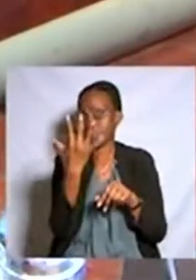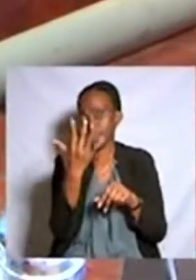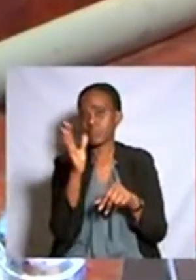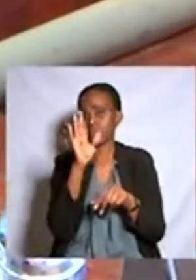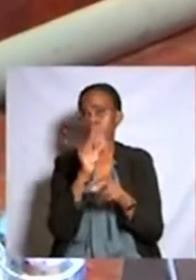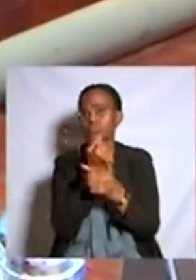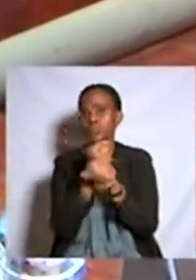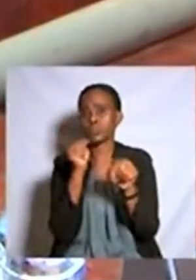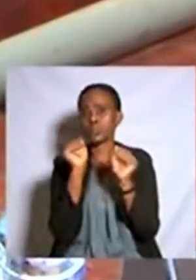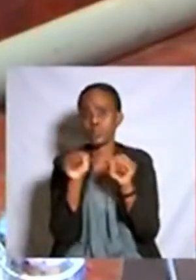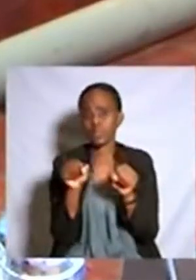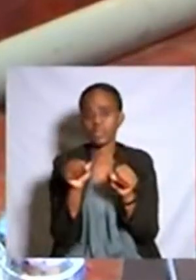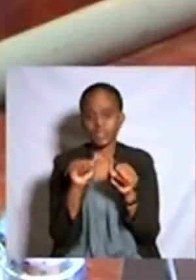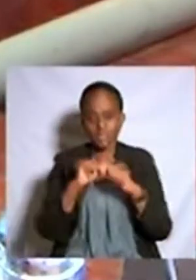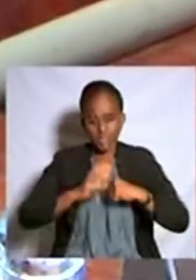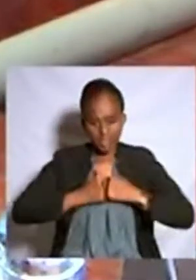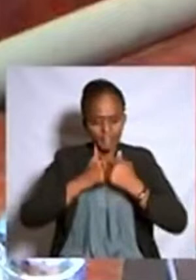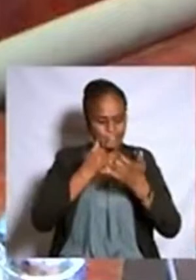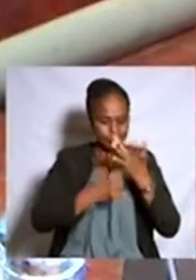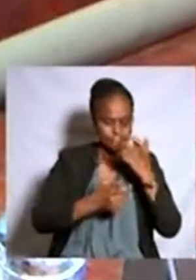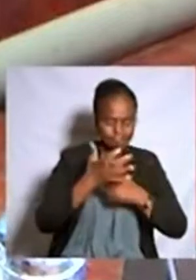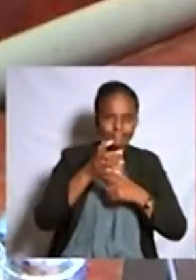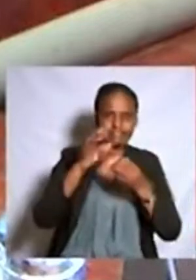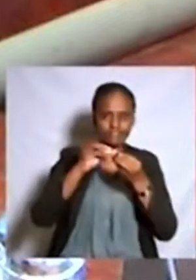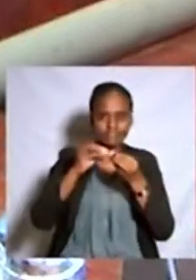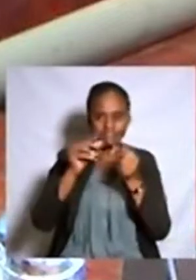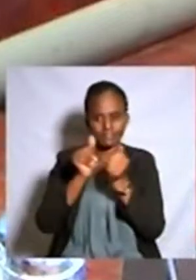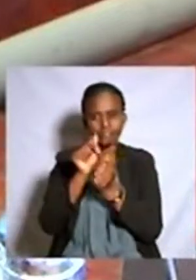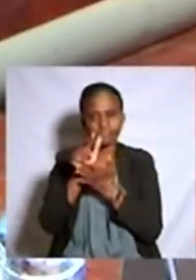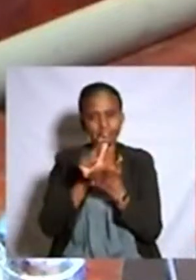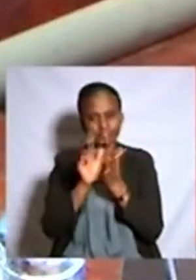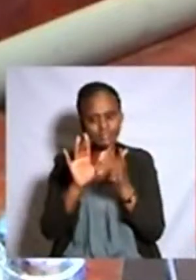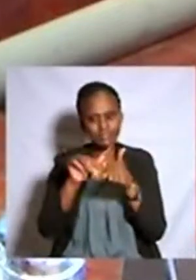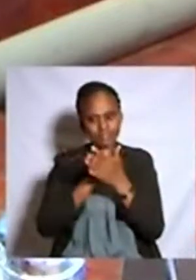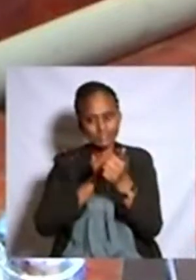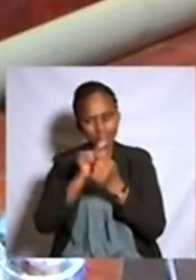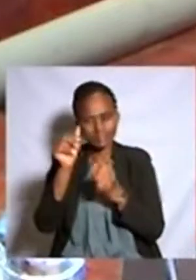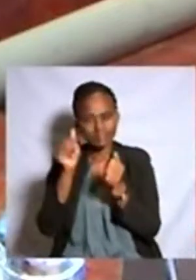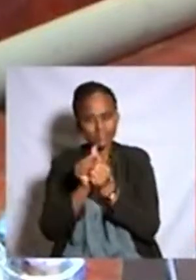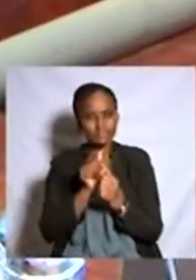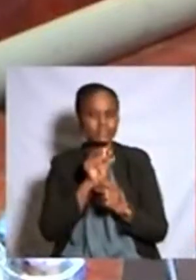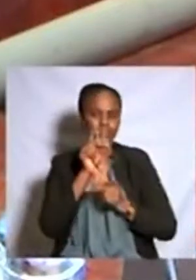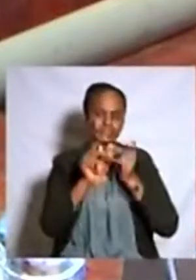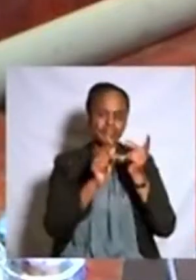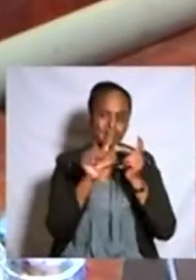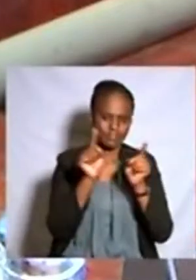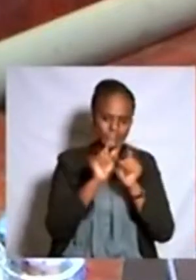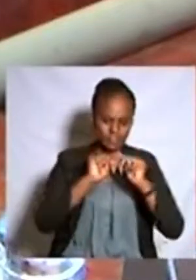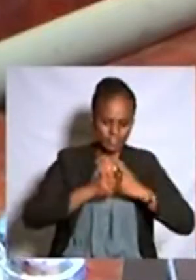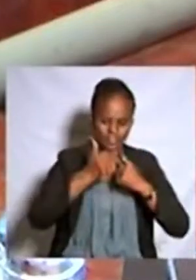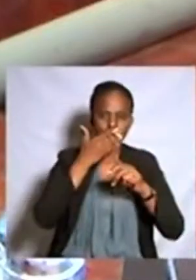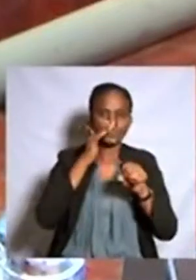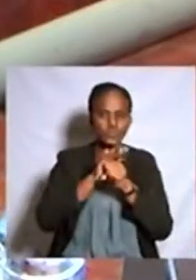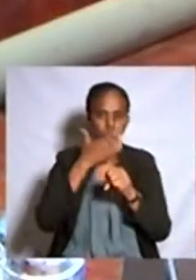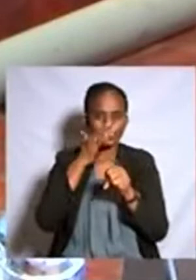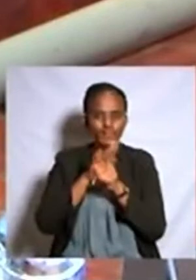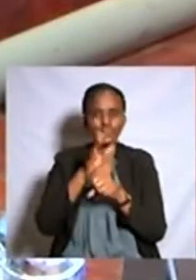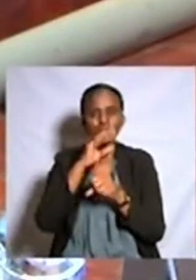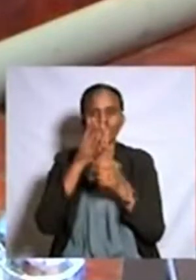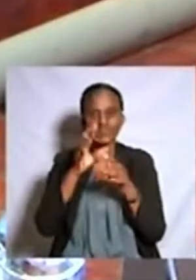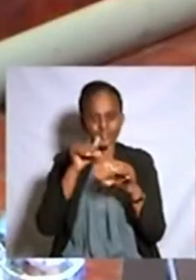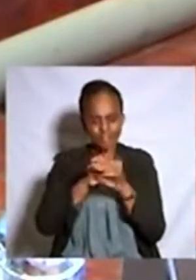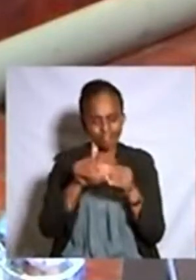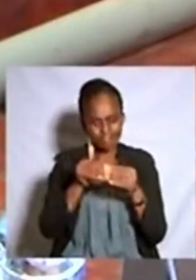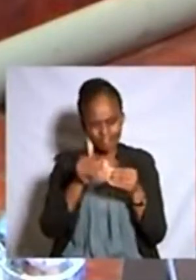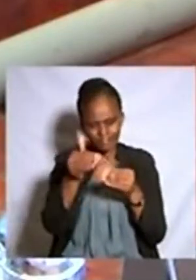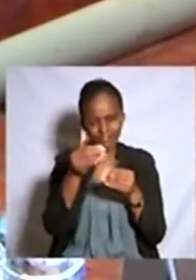out. We did consult with external lawyers looking at how far they've gone in the process, and we were given assurances that within the next